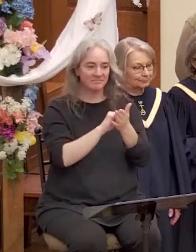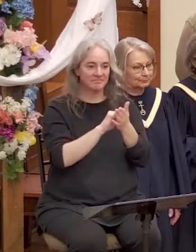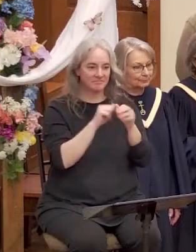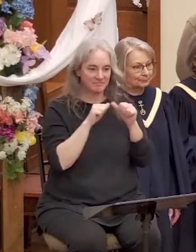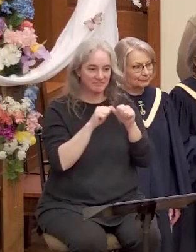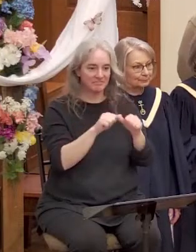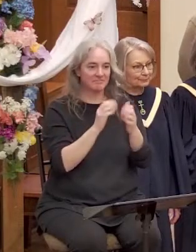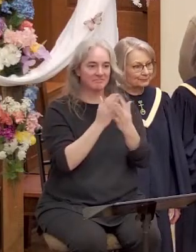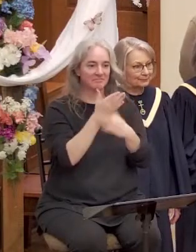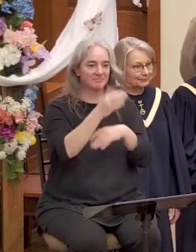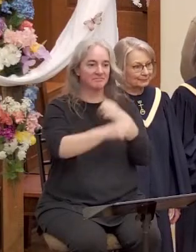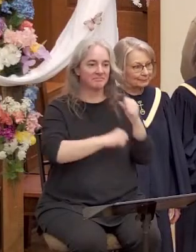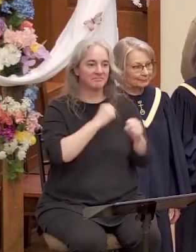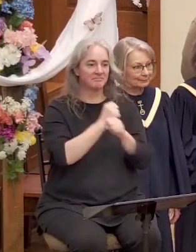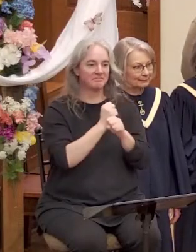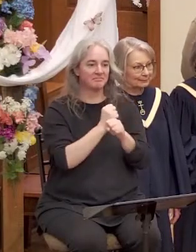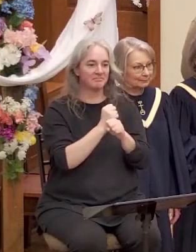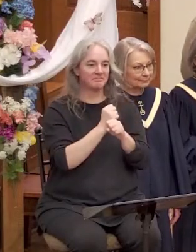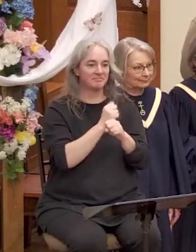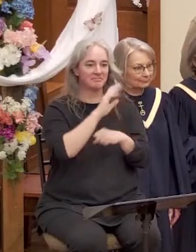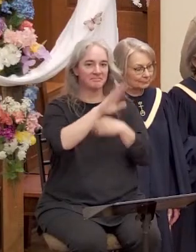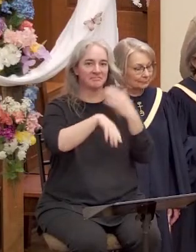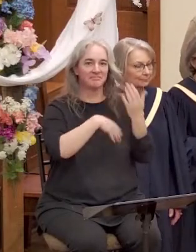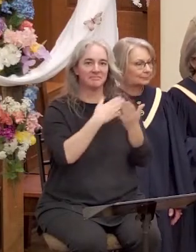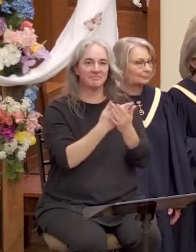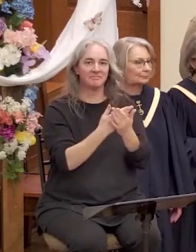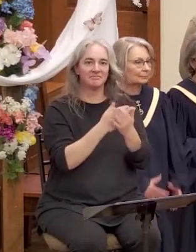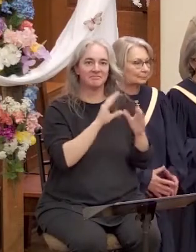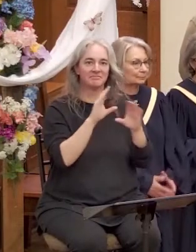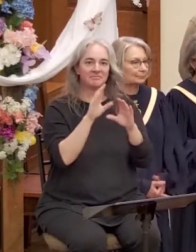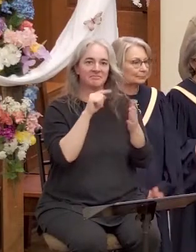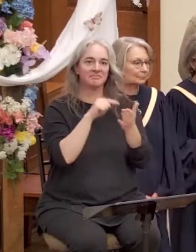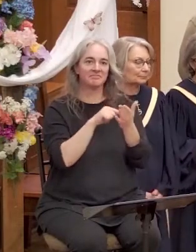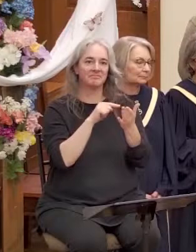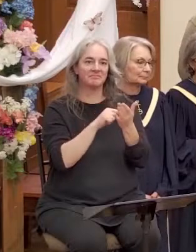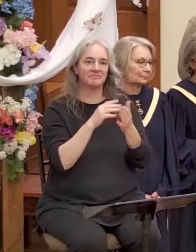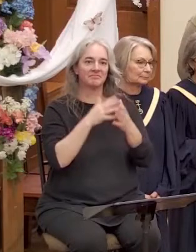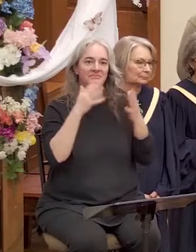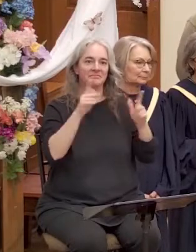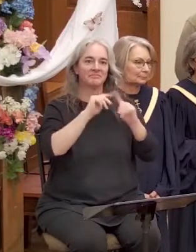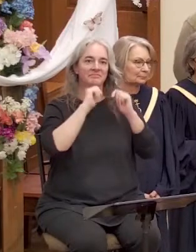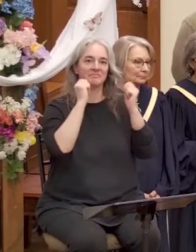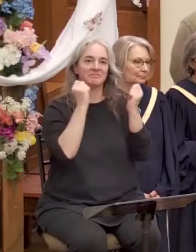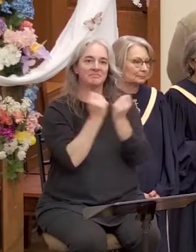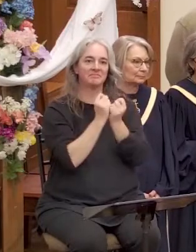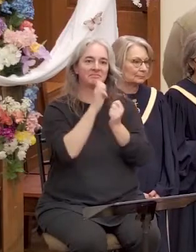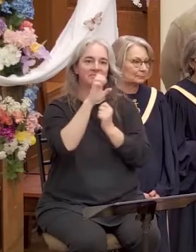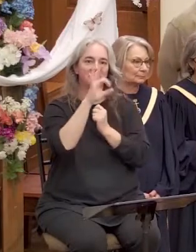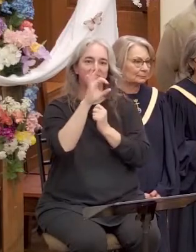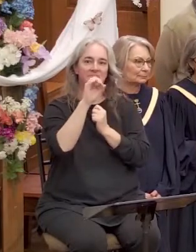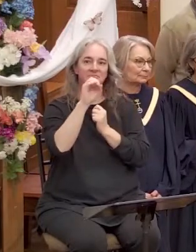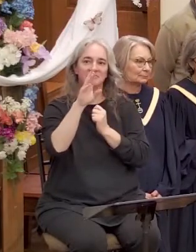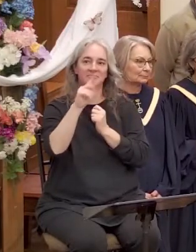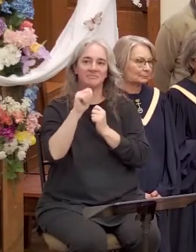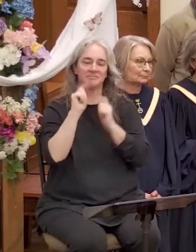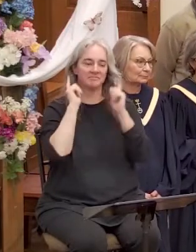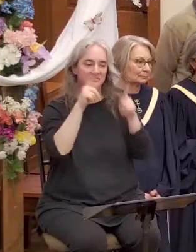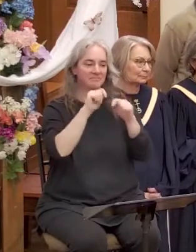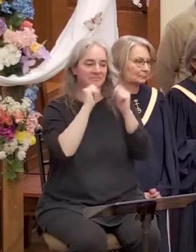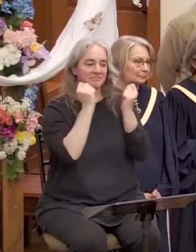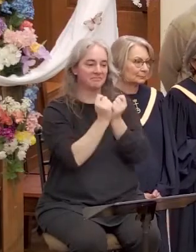the year, we're all engaged in this. It's a big team effort. And go team